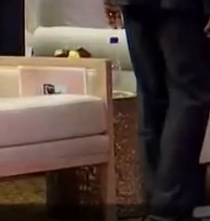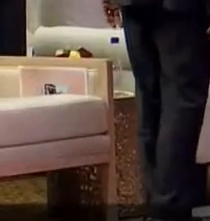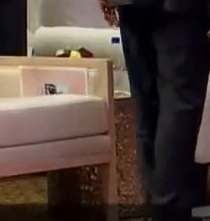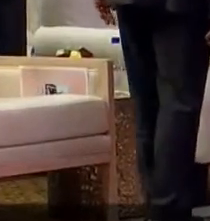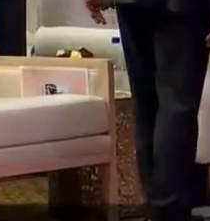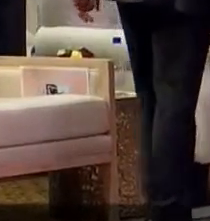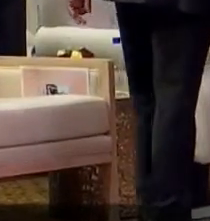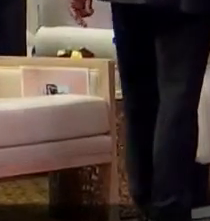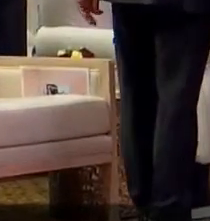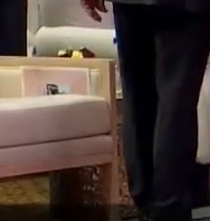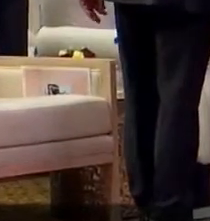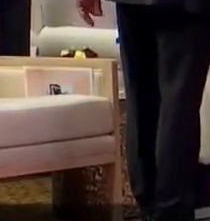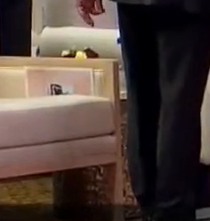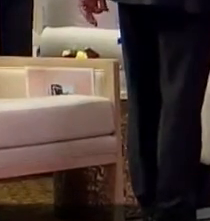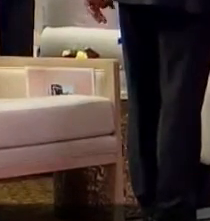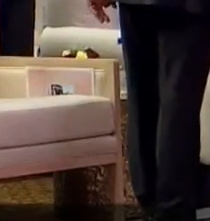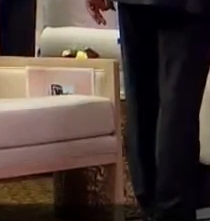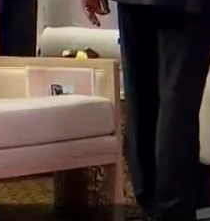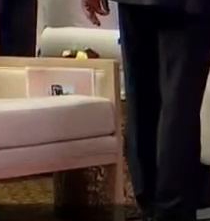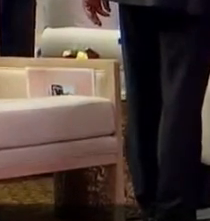Ladies and gentlemen.